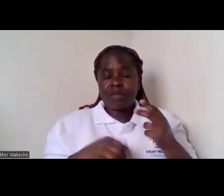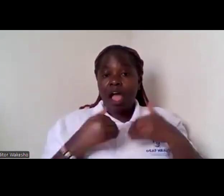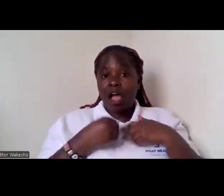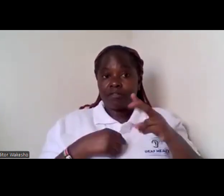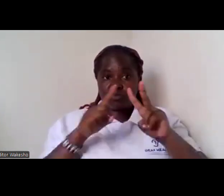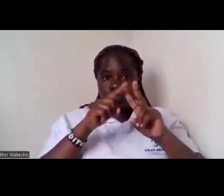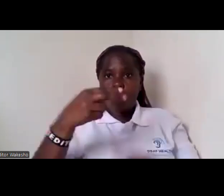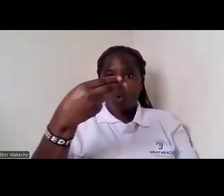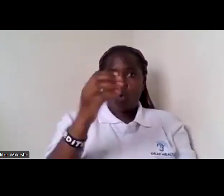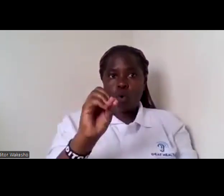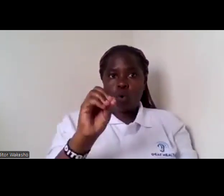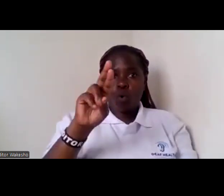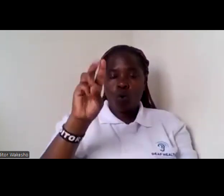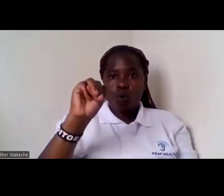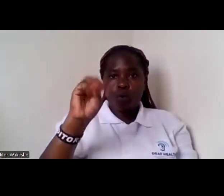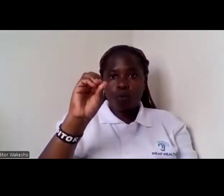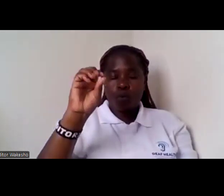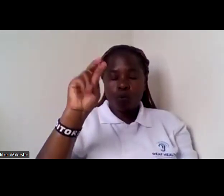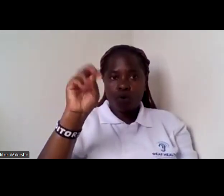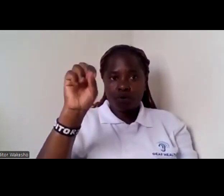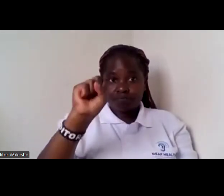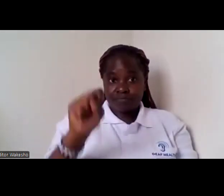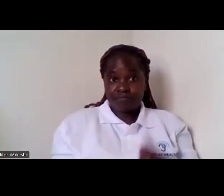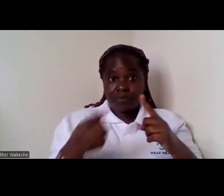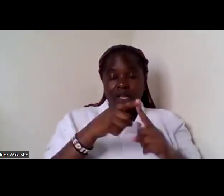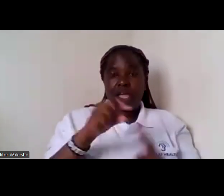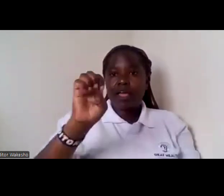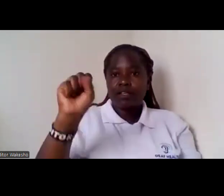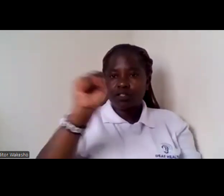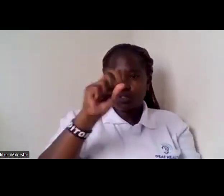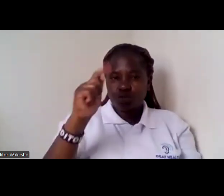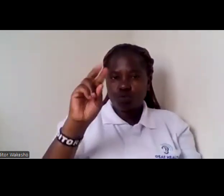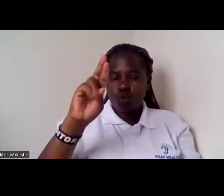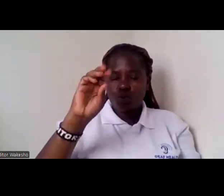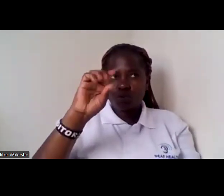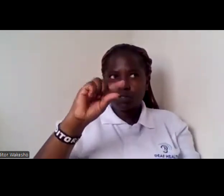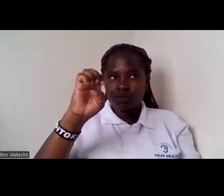hormones. One is estrogen, and the other one is progesterone.